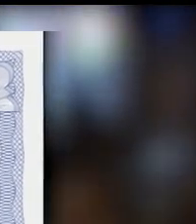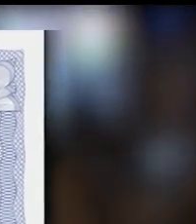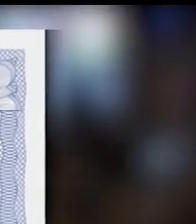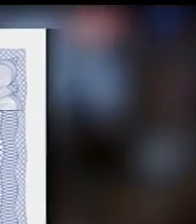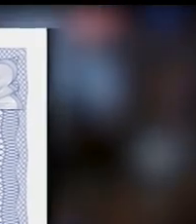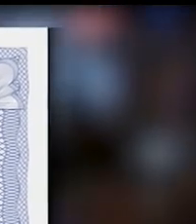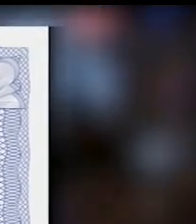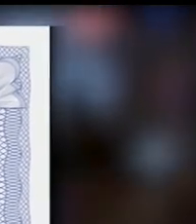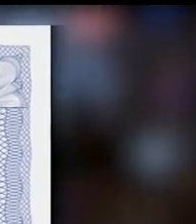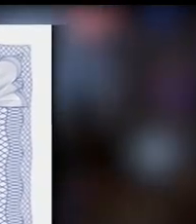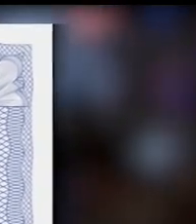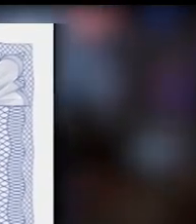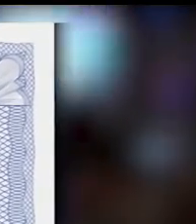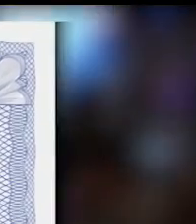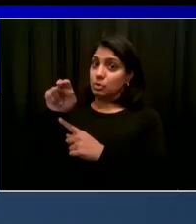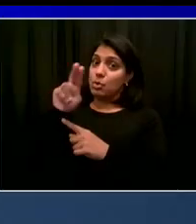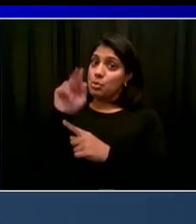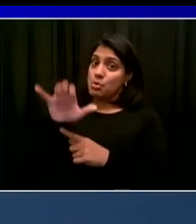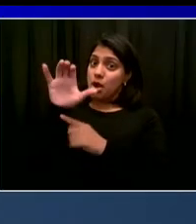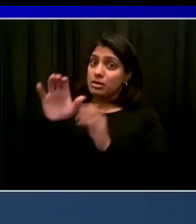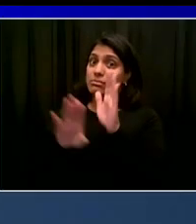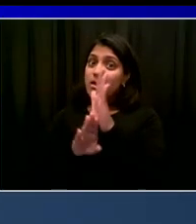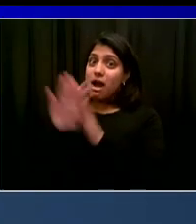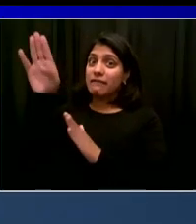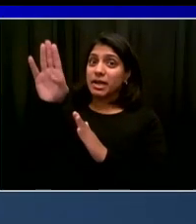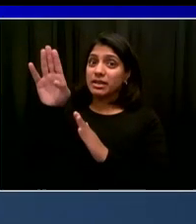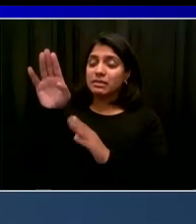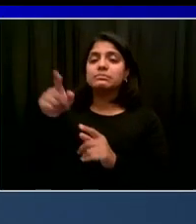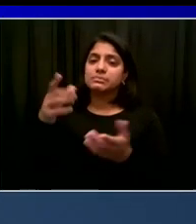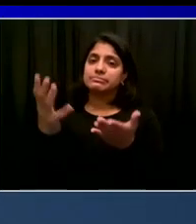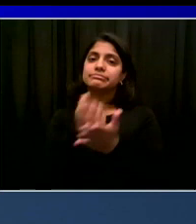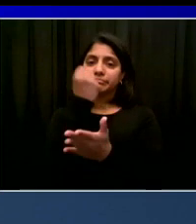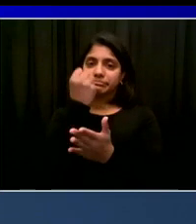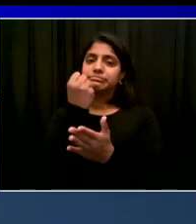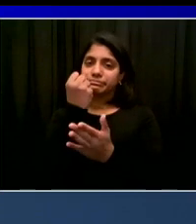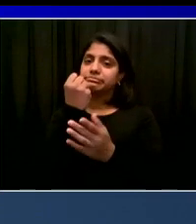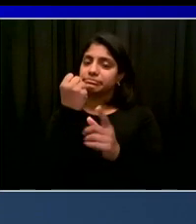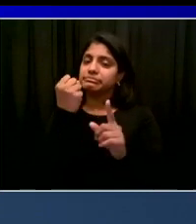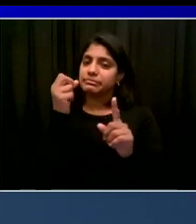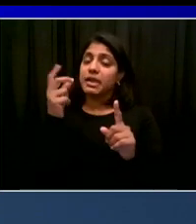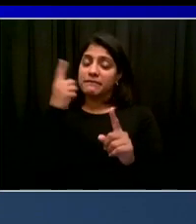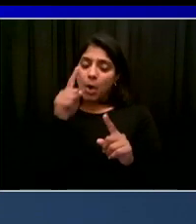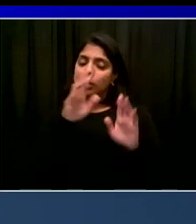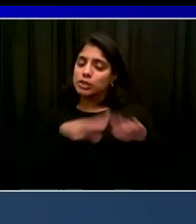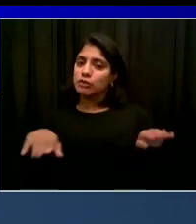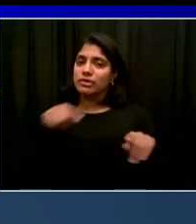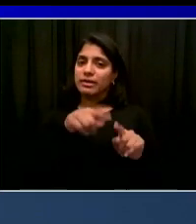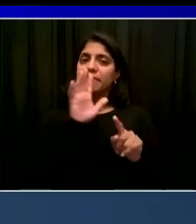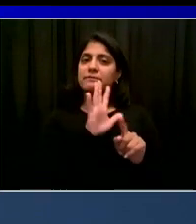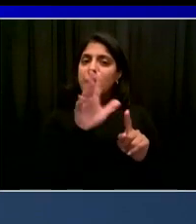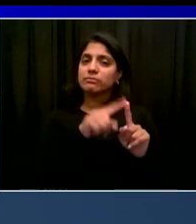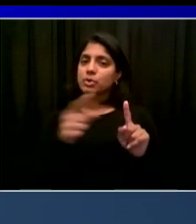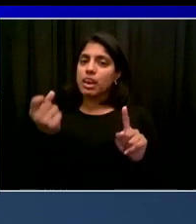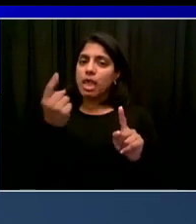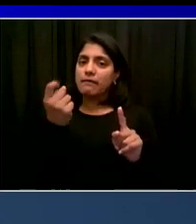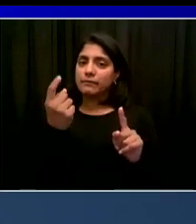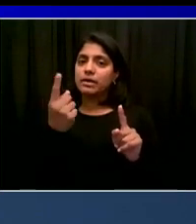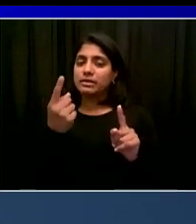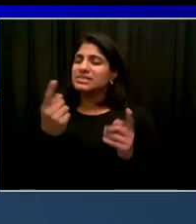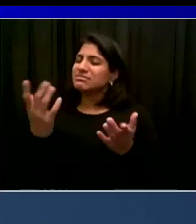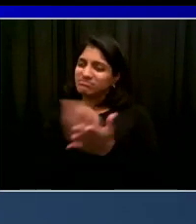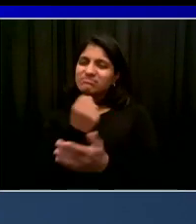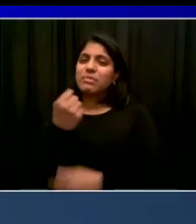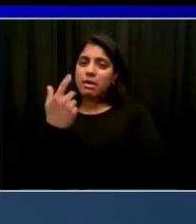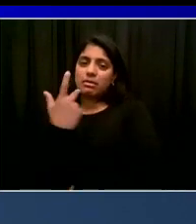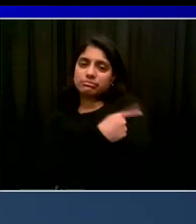are in compliance with the city's mandate. This is the boldest action in the nation. It is very, very consistent with what we're dealing with right now